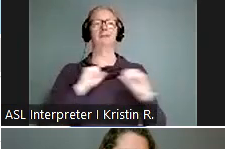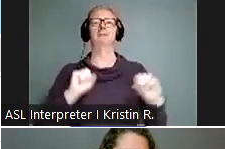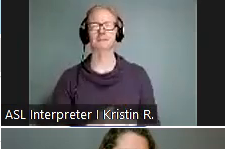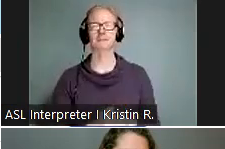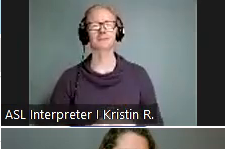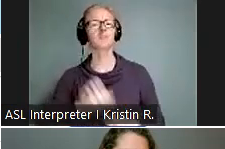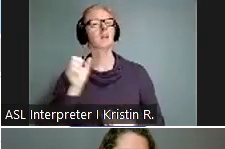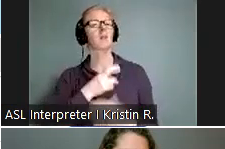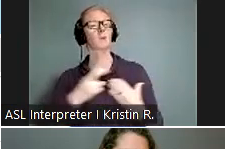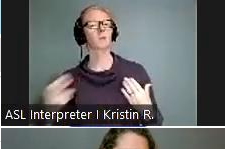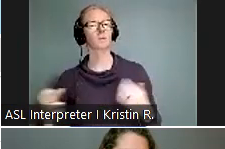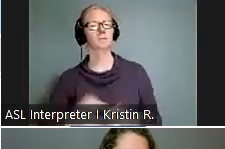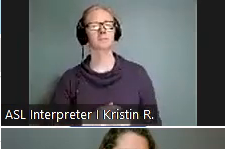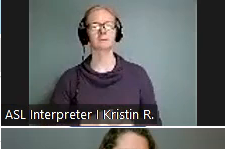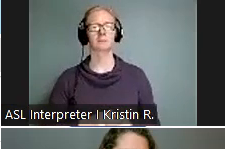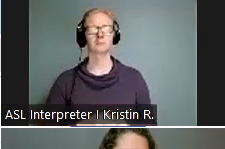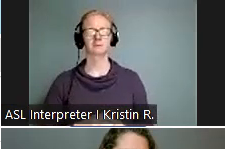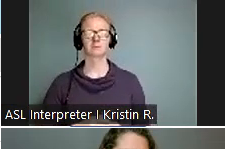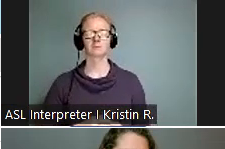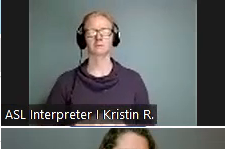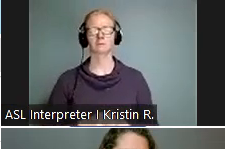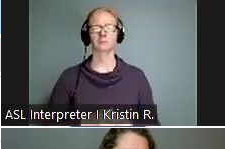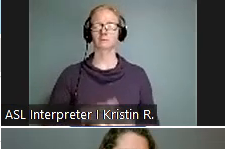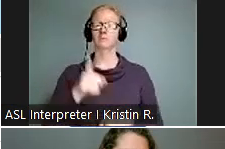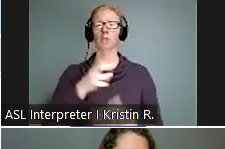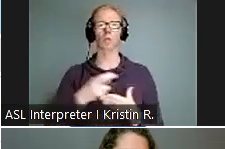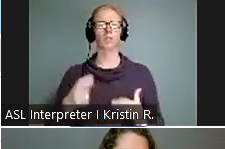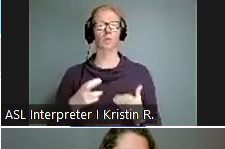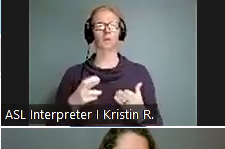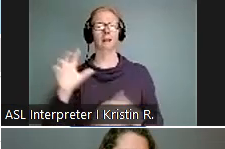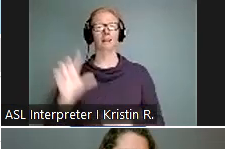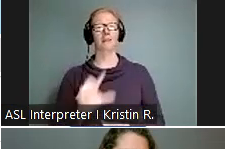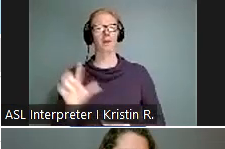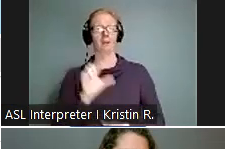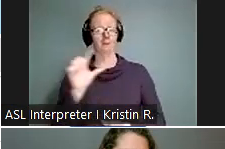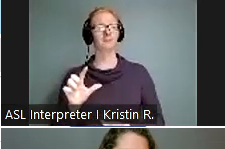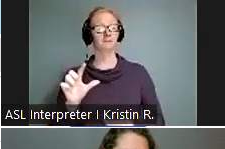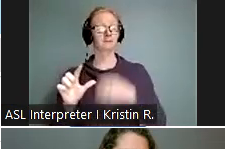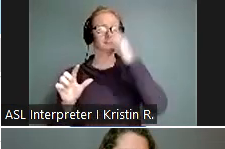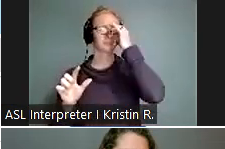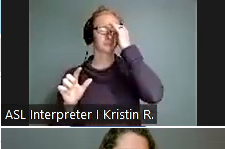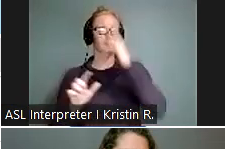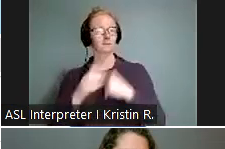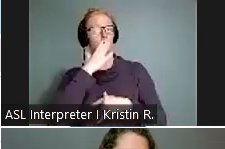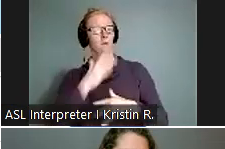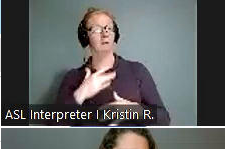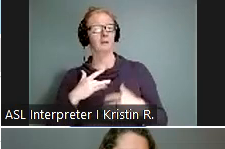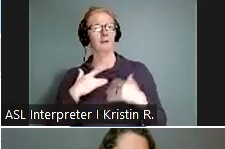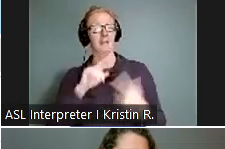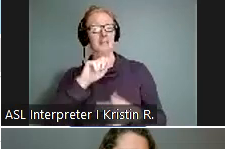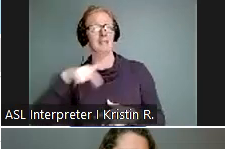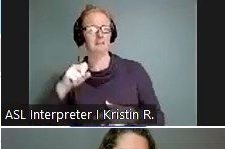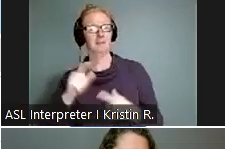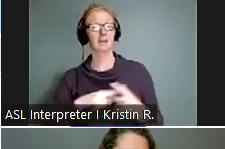again, this is here's our resource library, which has really great event tips. And then this